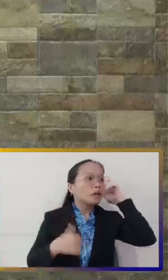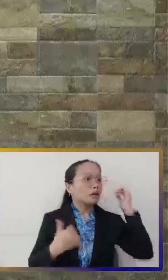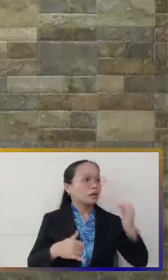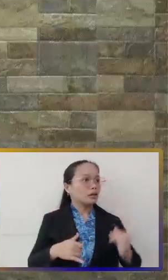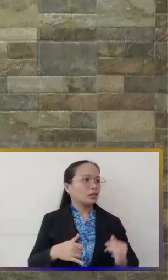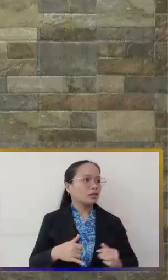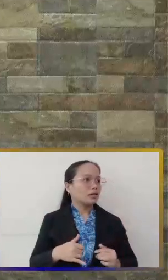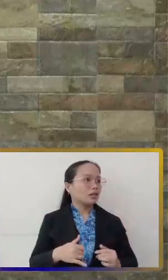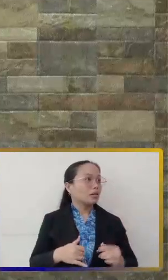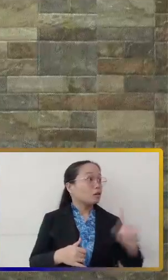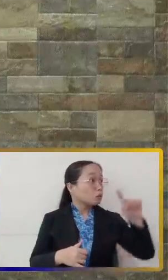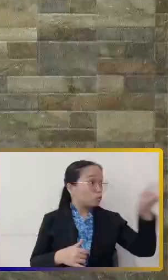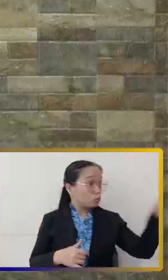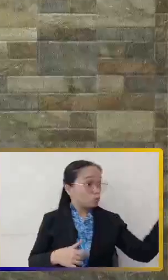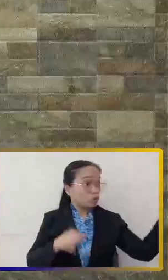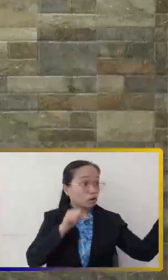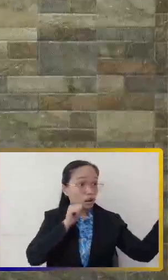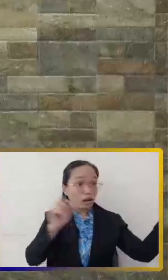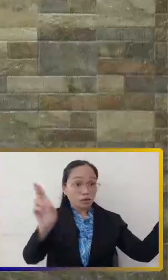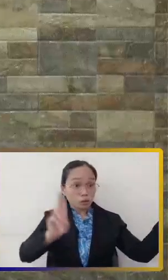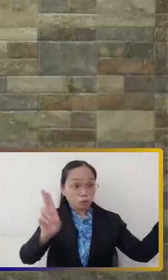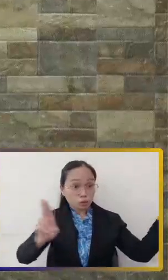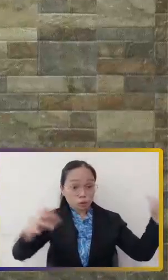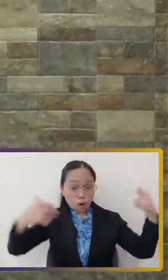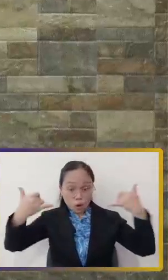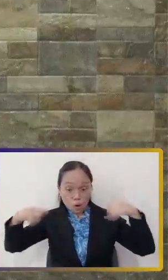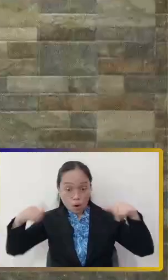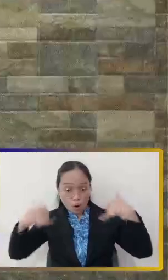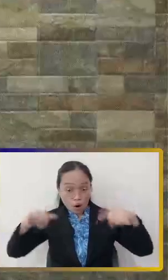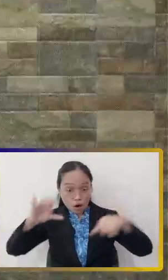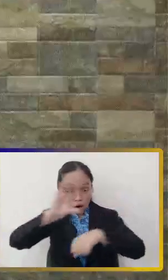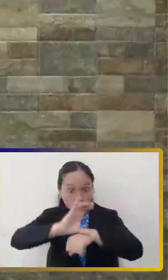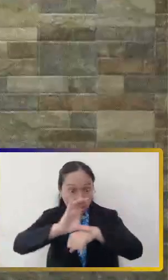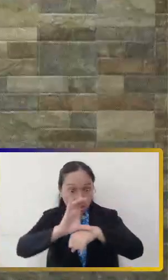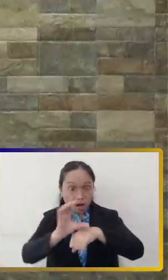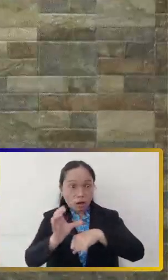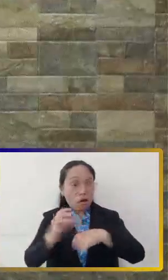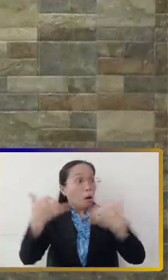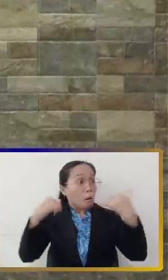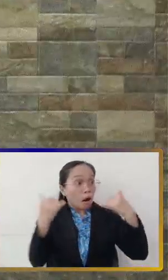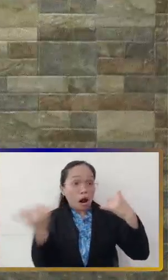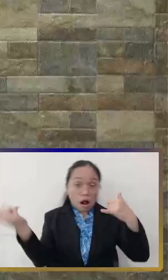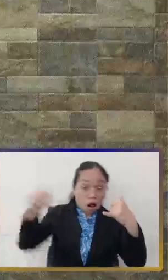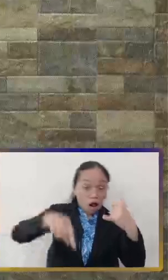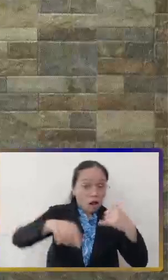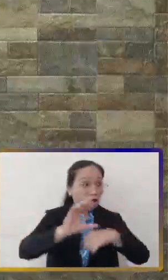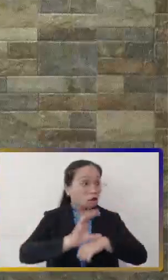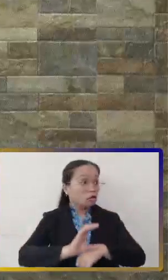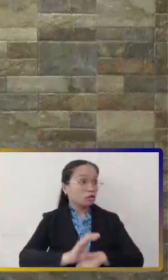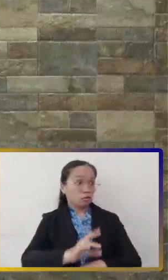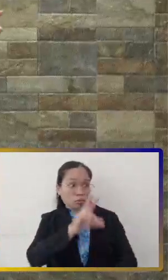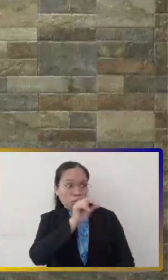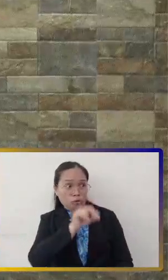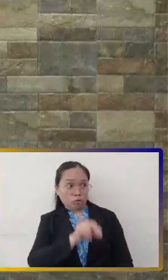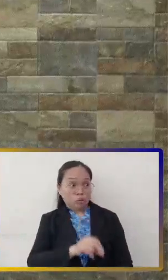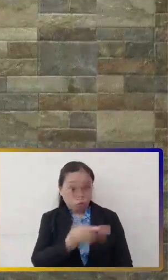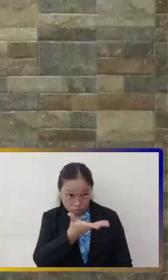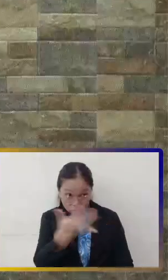You do not wear playing clothes when you come to worship God, because you're not gonna play